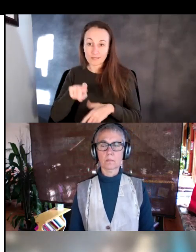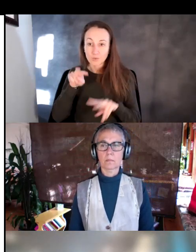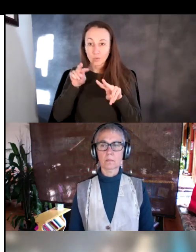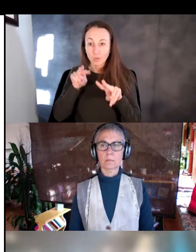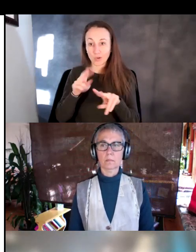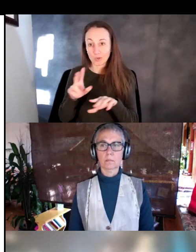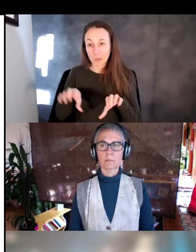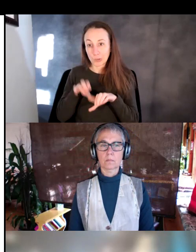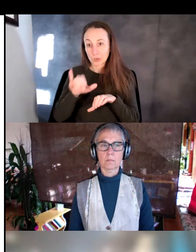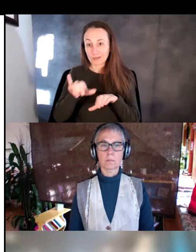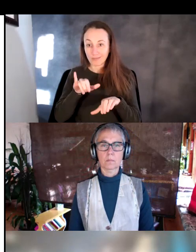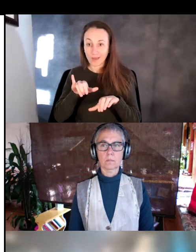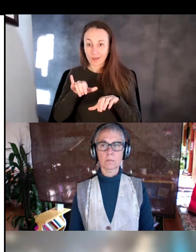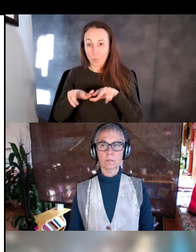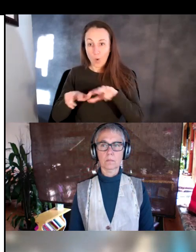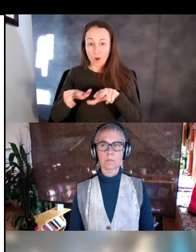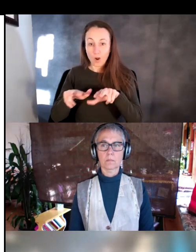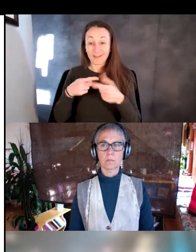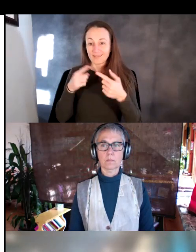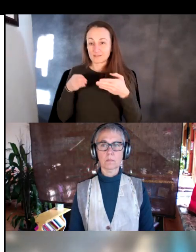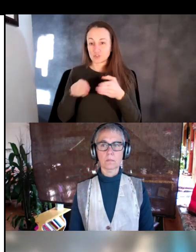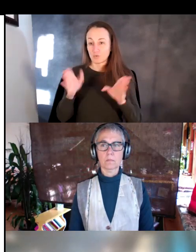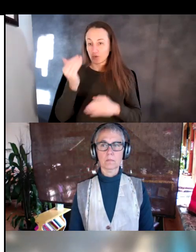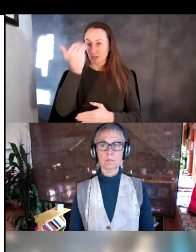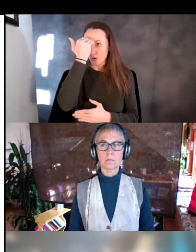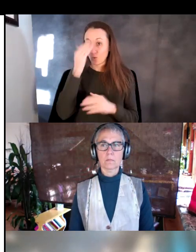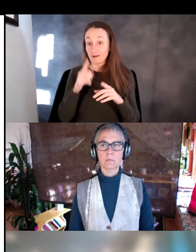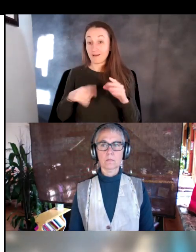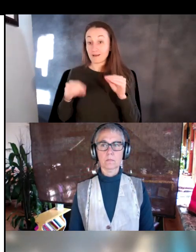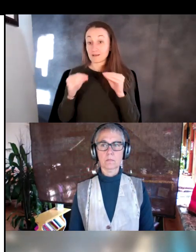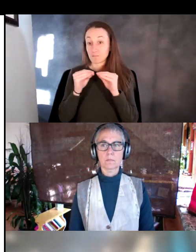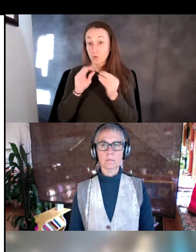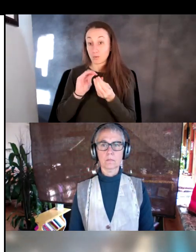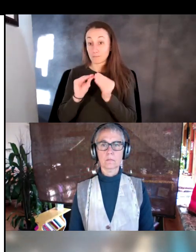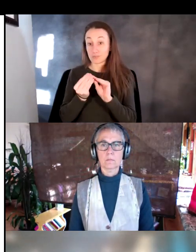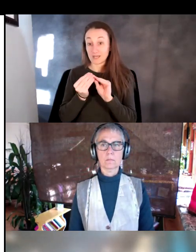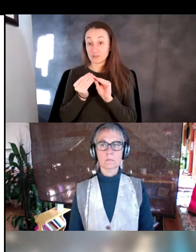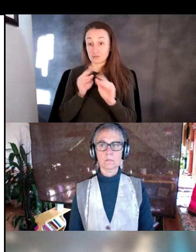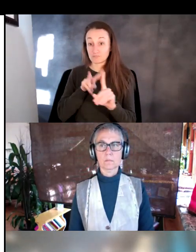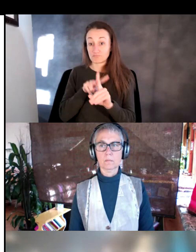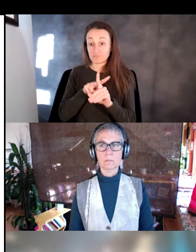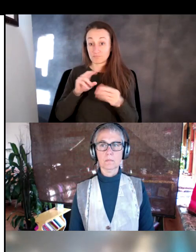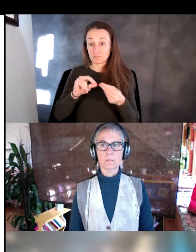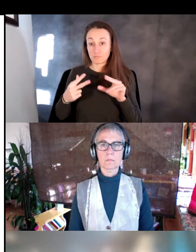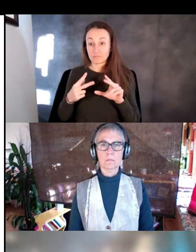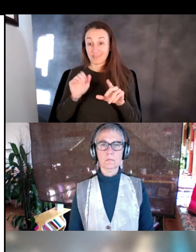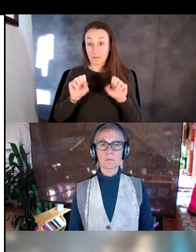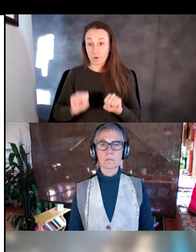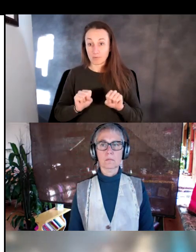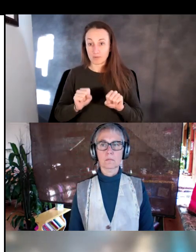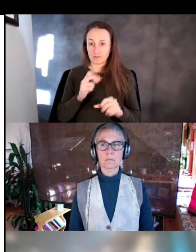at doing that walk. And it's generally known that as more mutations are made to a protein, the probability that it retains function